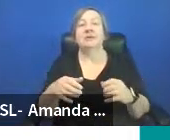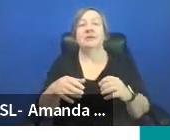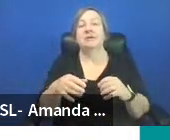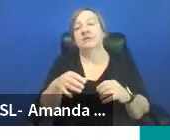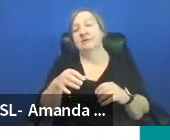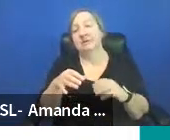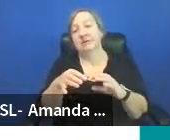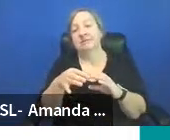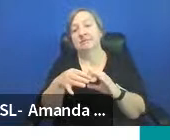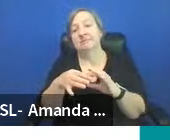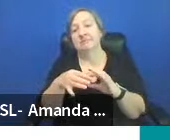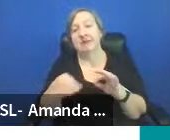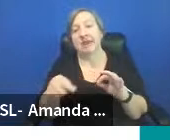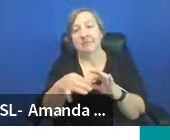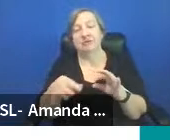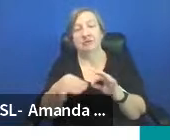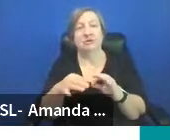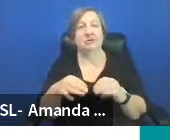appear.